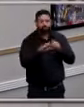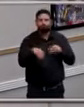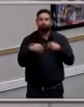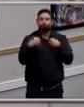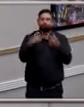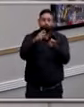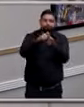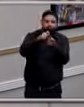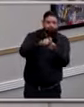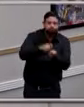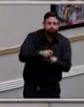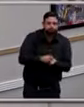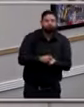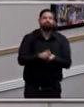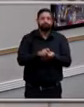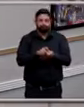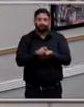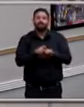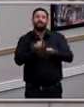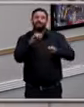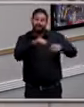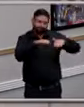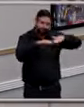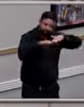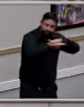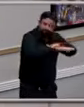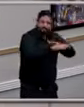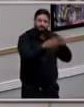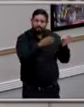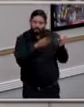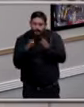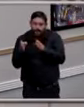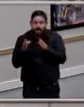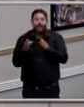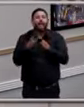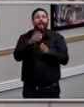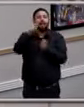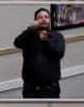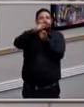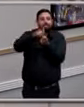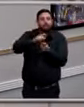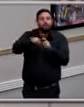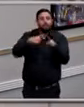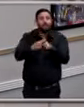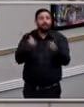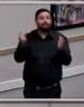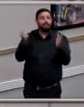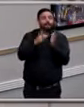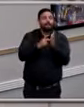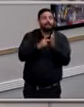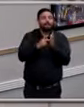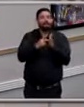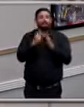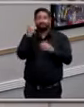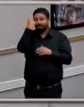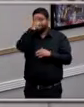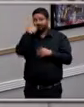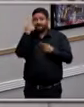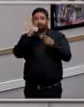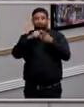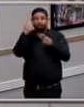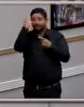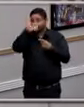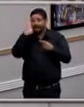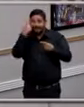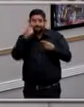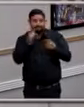the asynchronous learning plan, and it details when we're coming back. But for face-to-face, we're not required to submit a